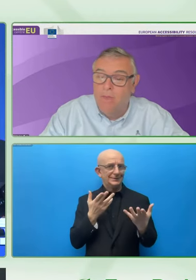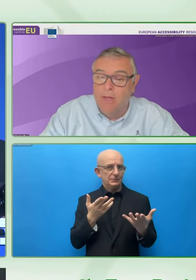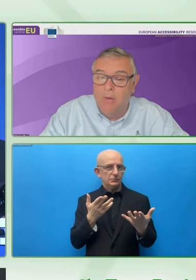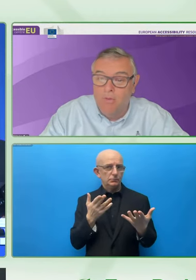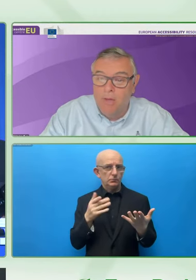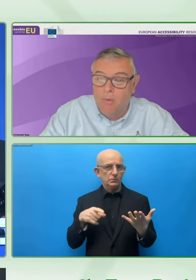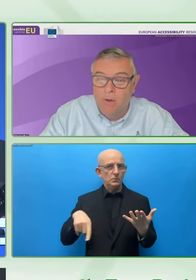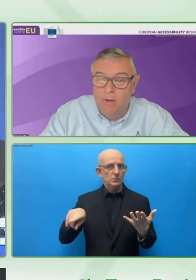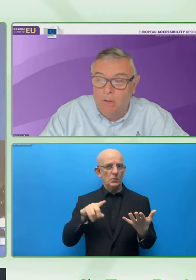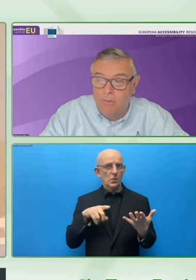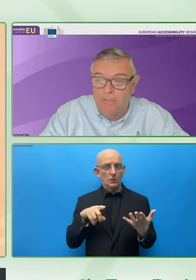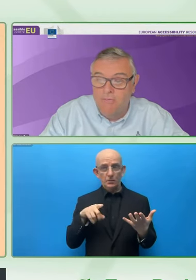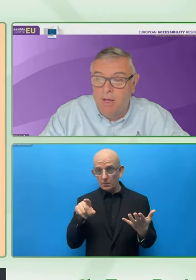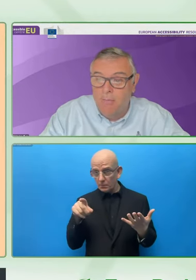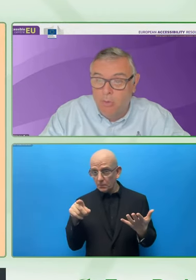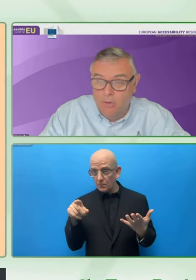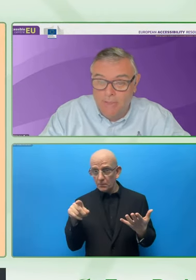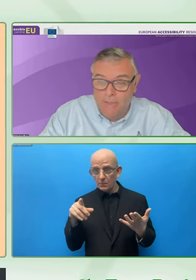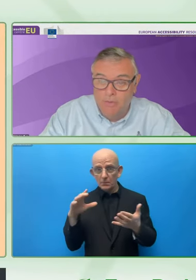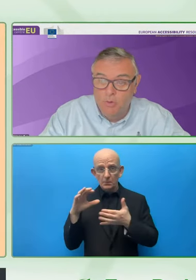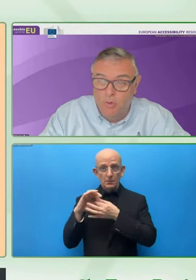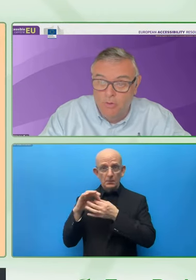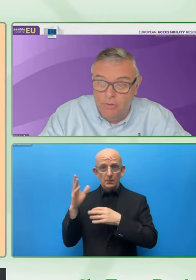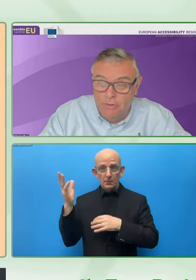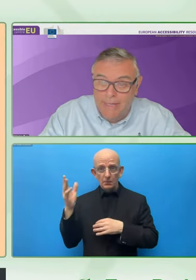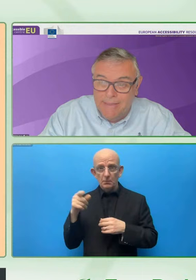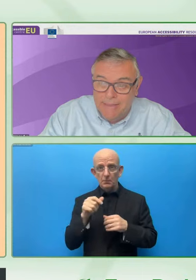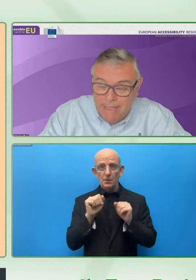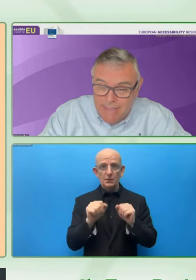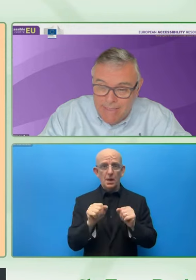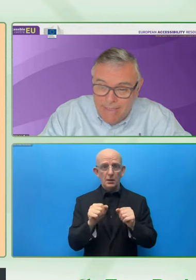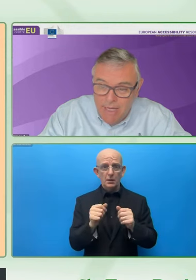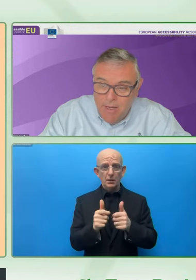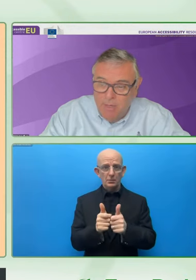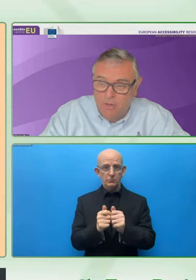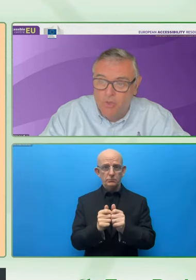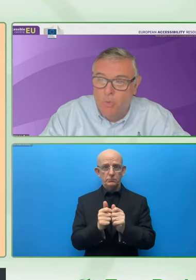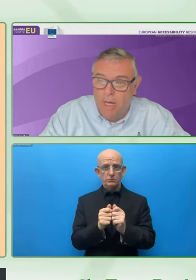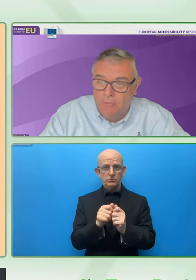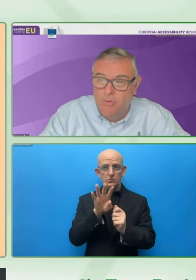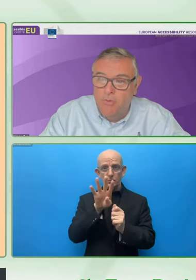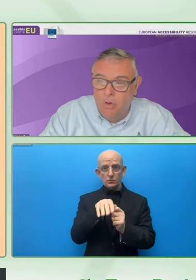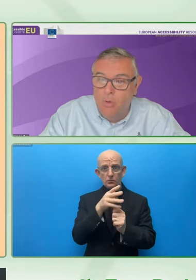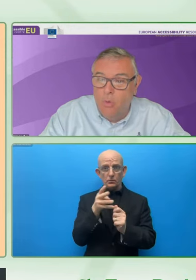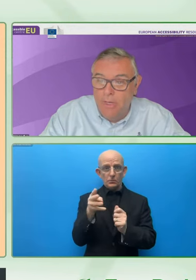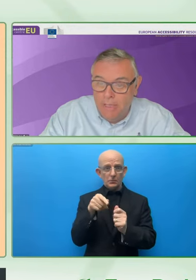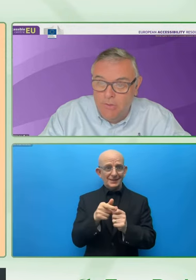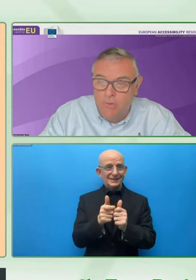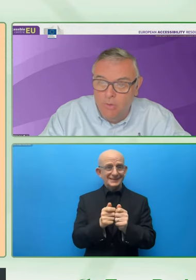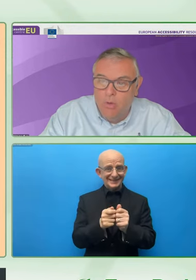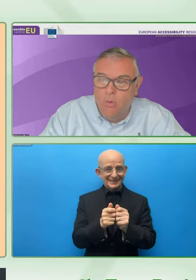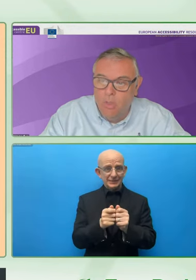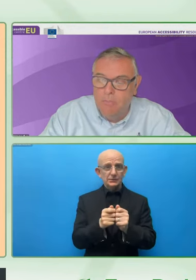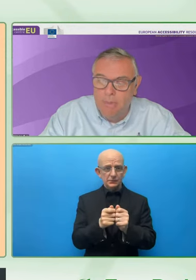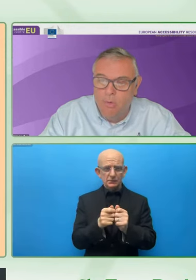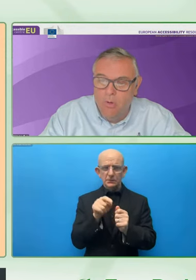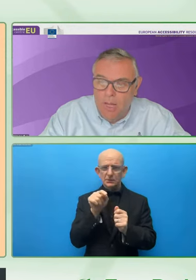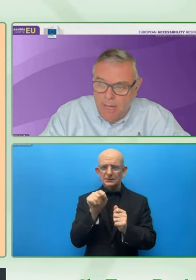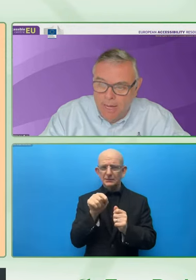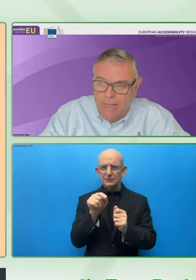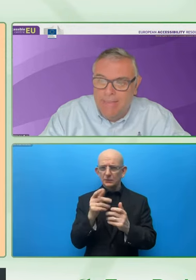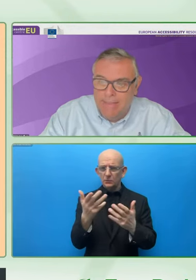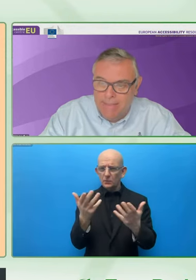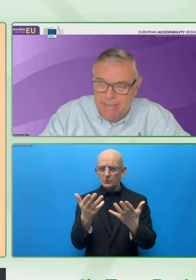Thank you. The code is very important to control the attendance, because we have to know, we need to know what